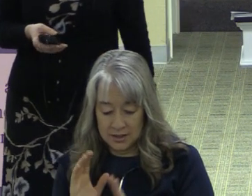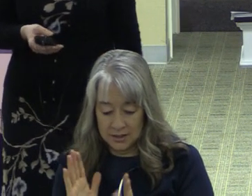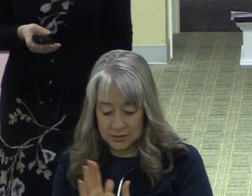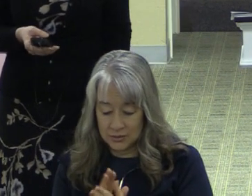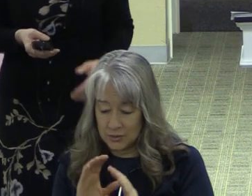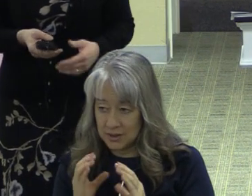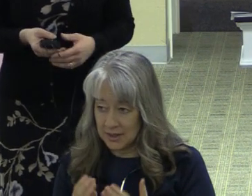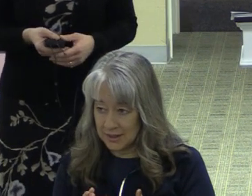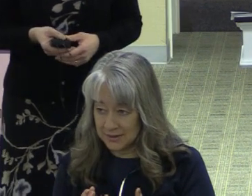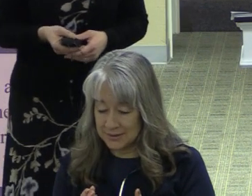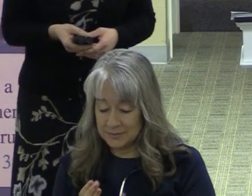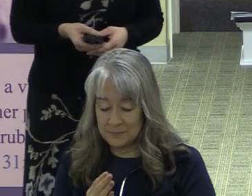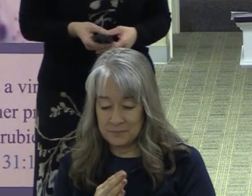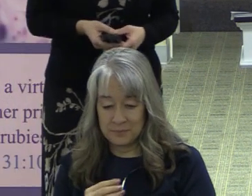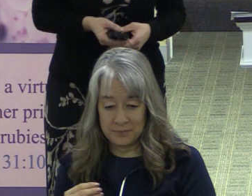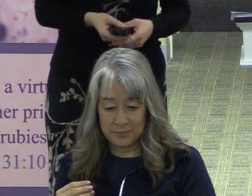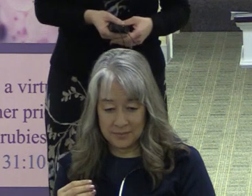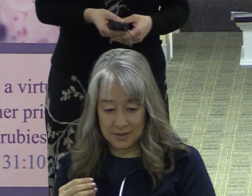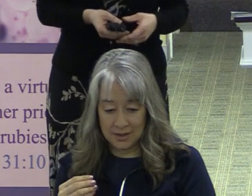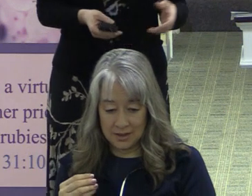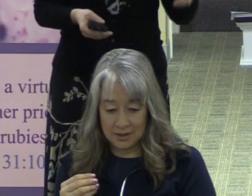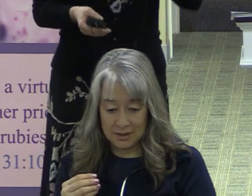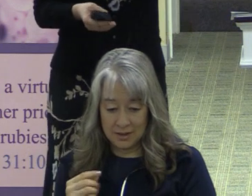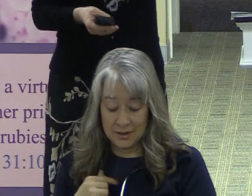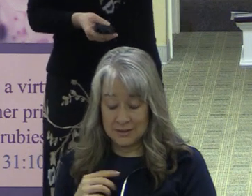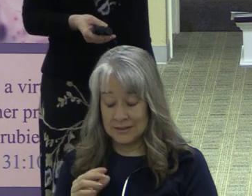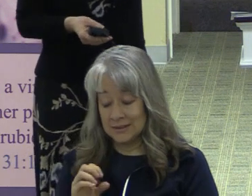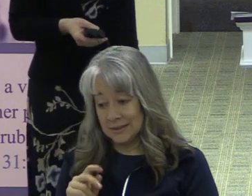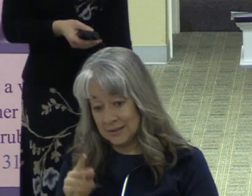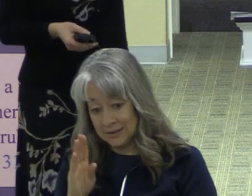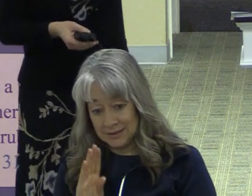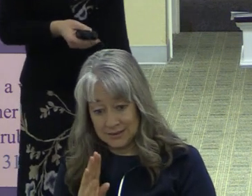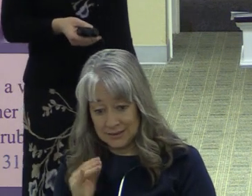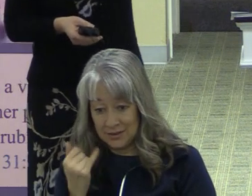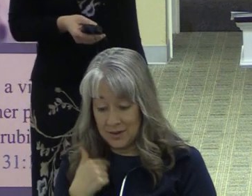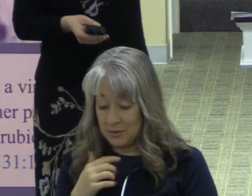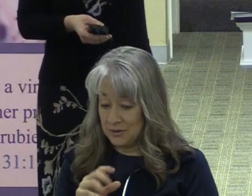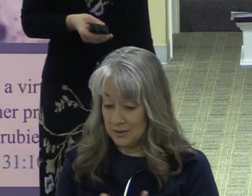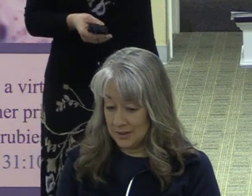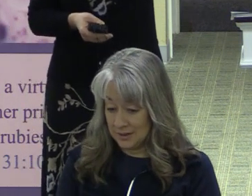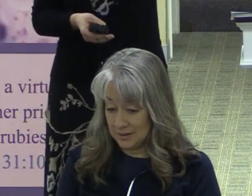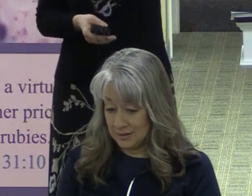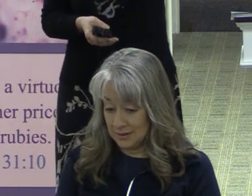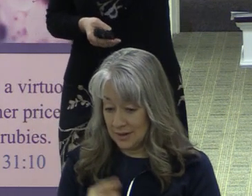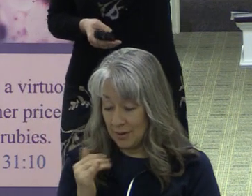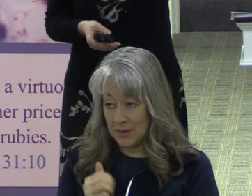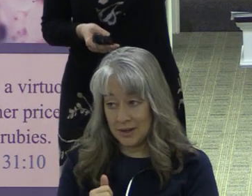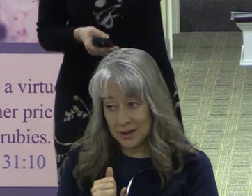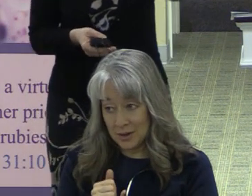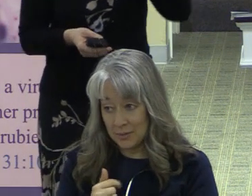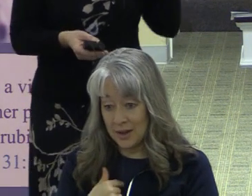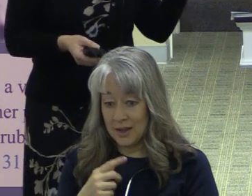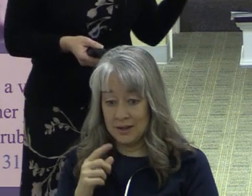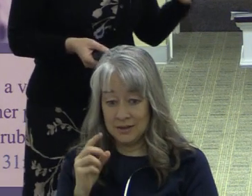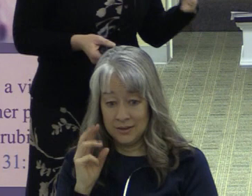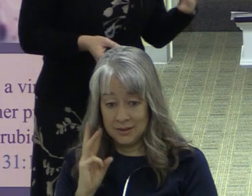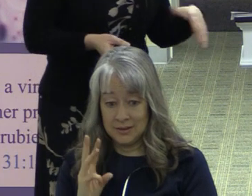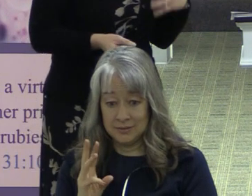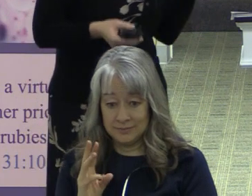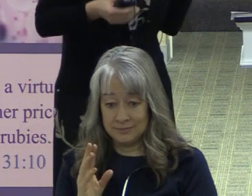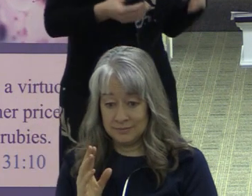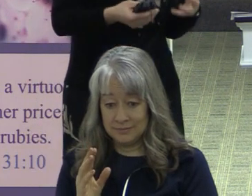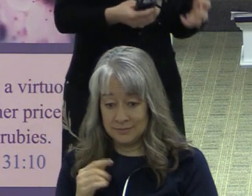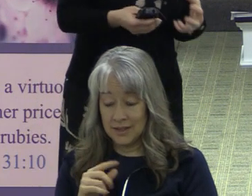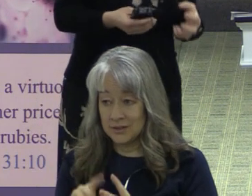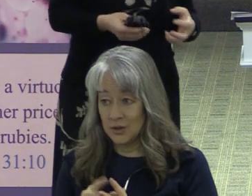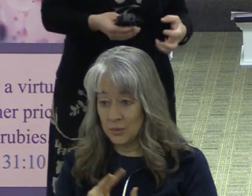Sunday school class, and I was like, okay, God, if I'm going to do this, if I'm going to help, I'm going to, you know,